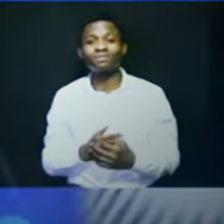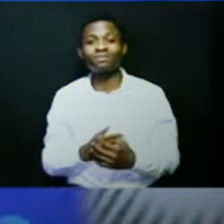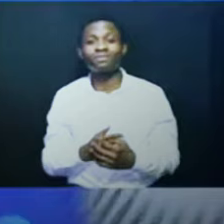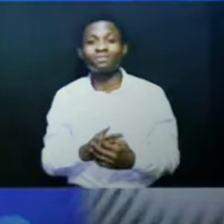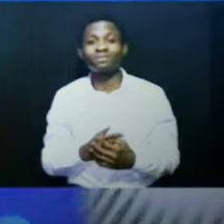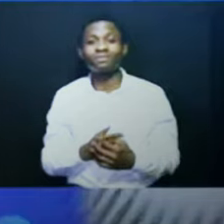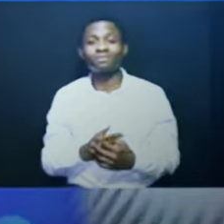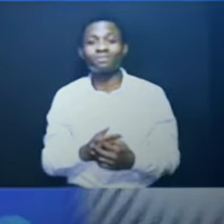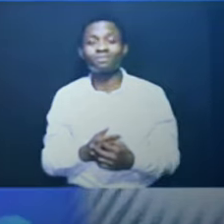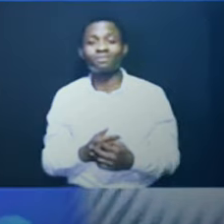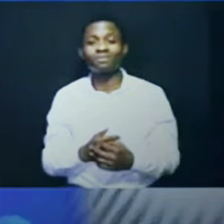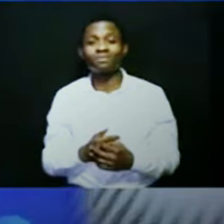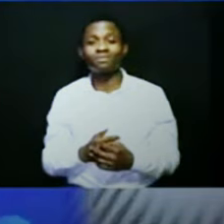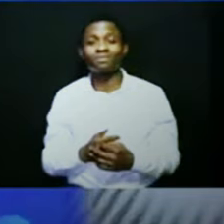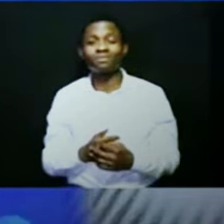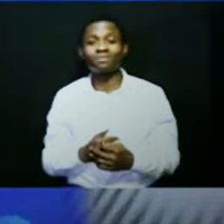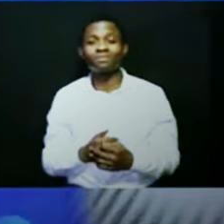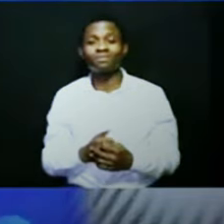Jesus, oh